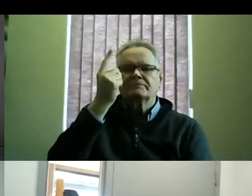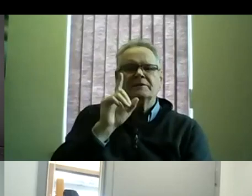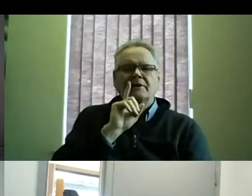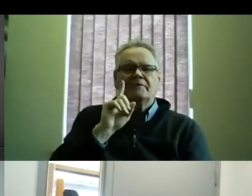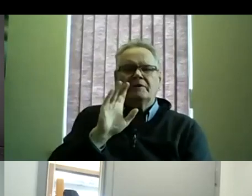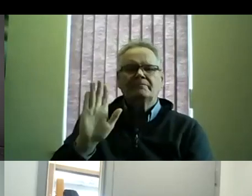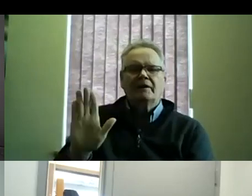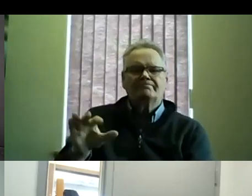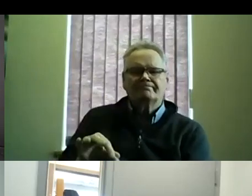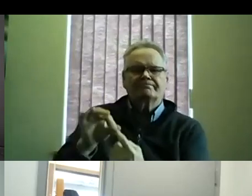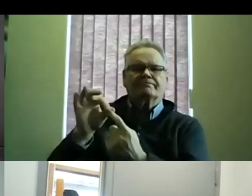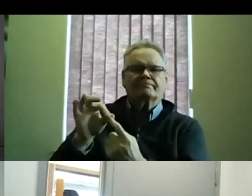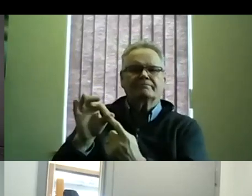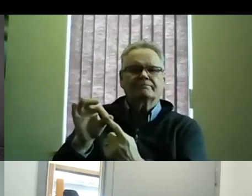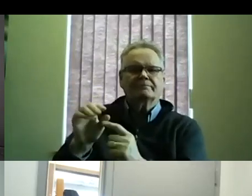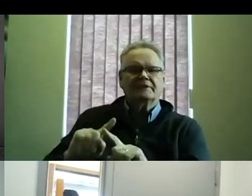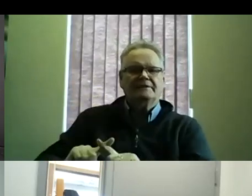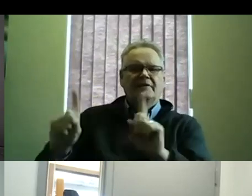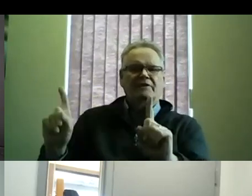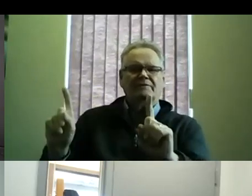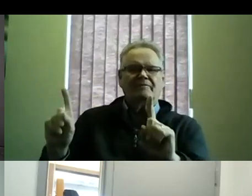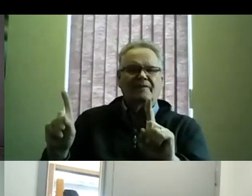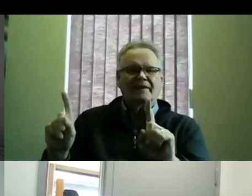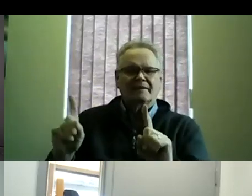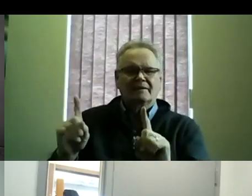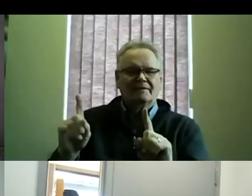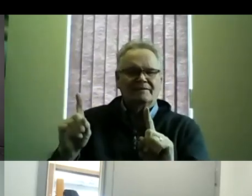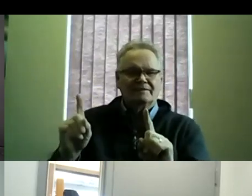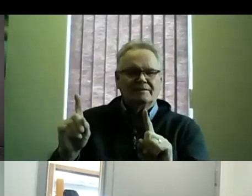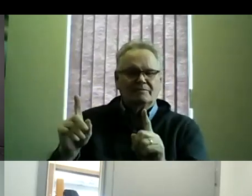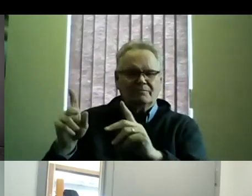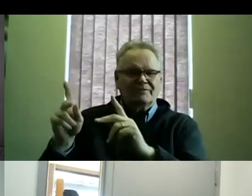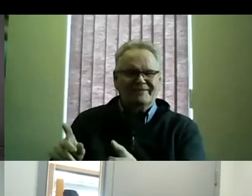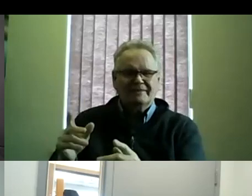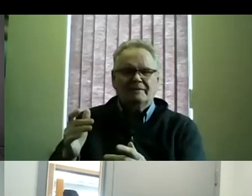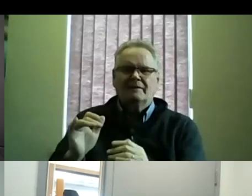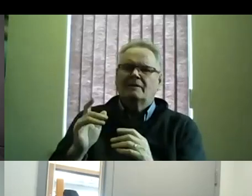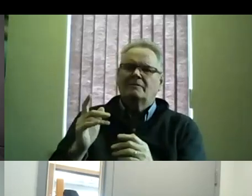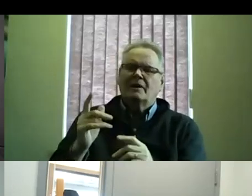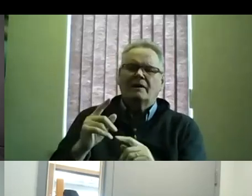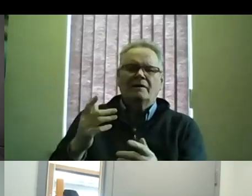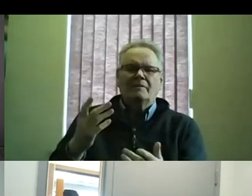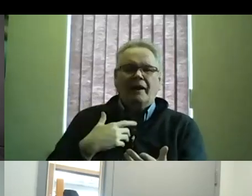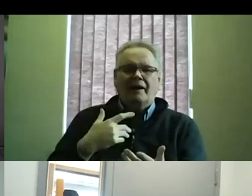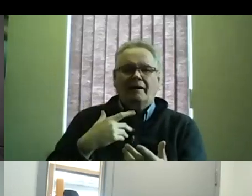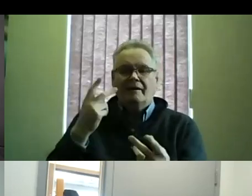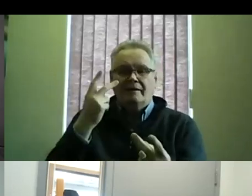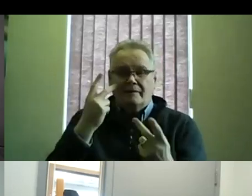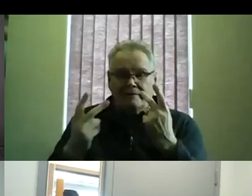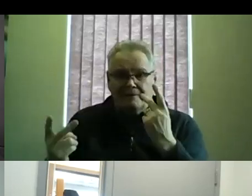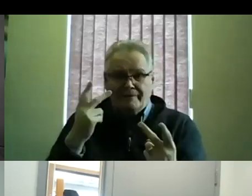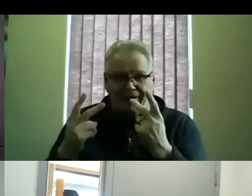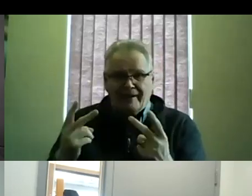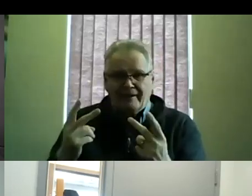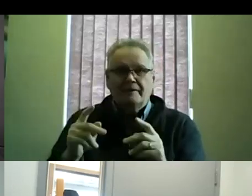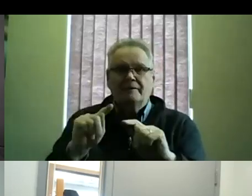worker, they don't necessarily have that cultural linguistic background because it is very unique